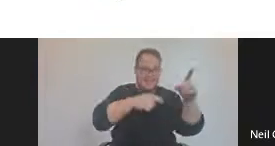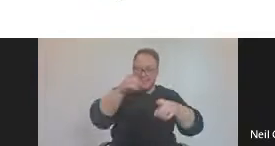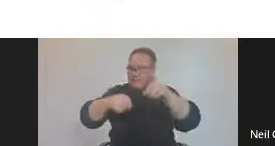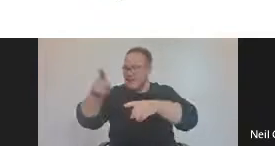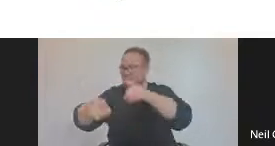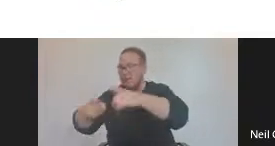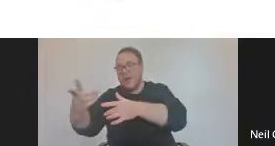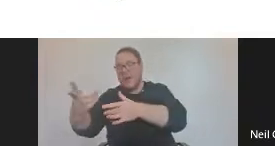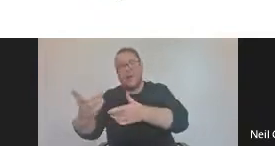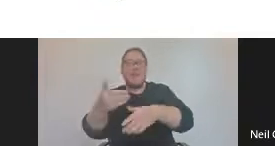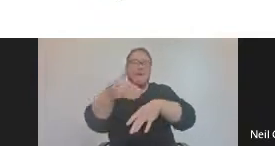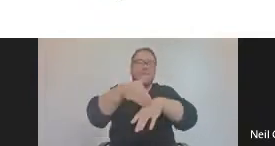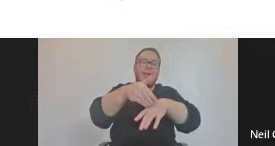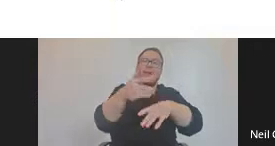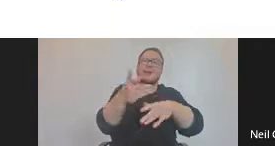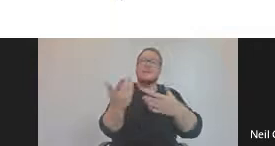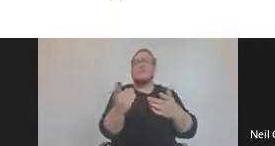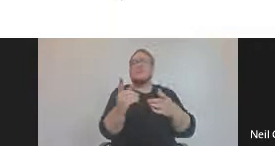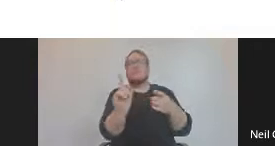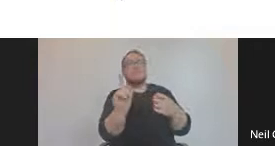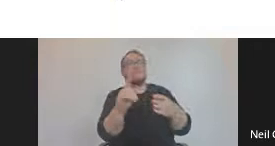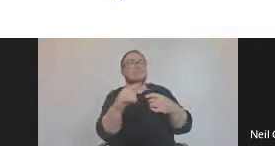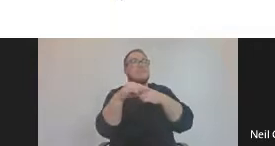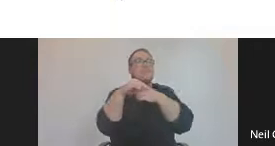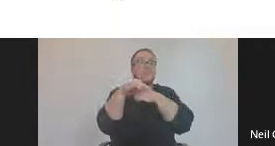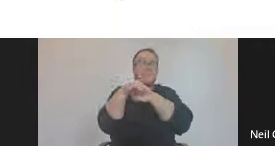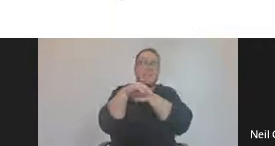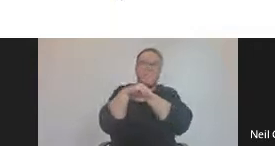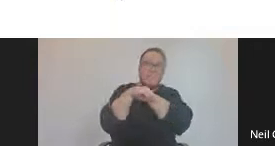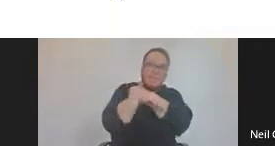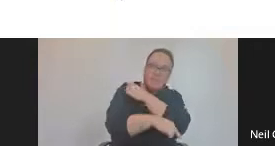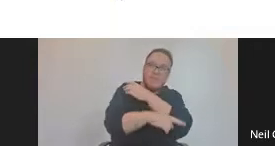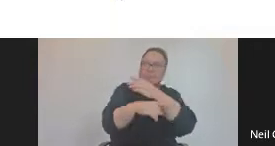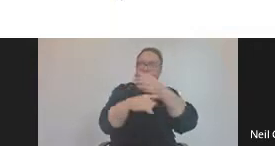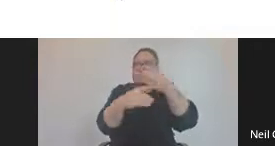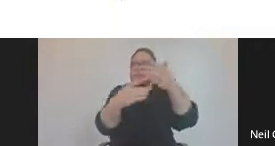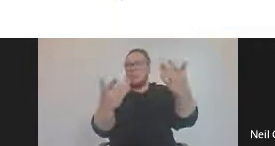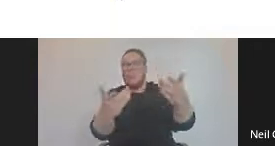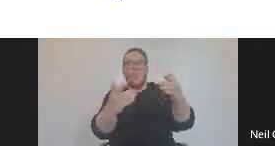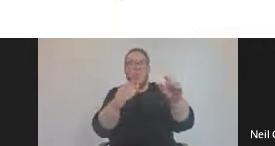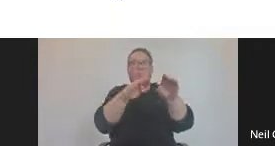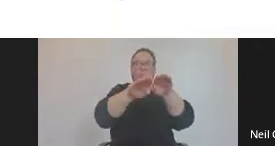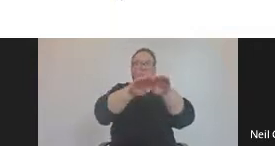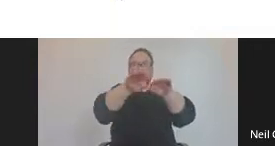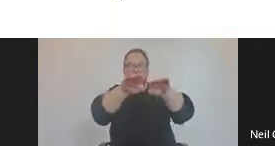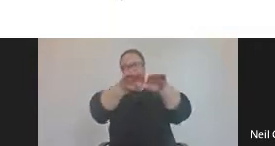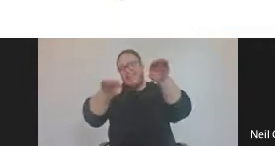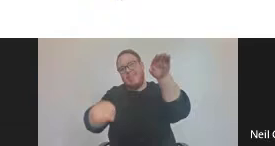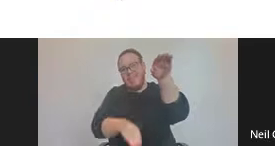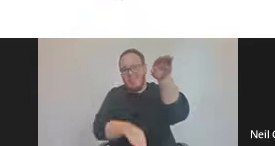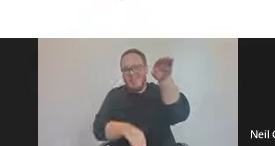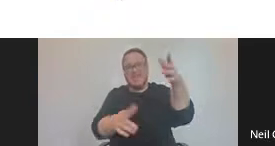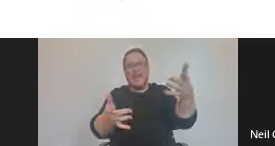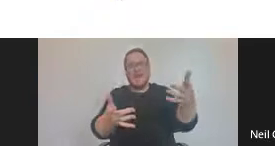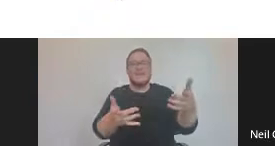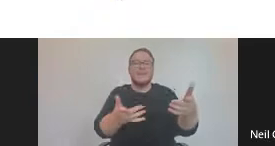of poverty, deprivation and health inequalities. And we also have a diverse population